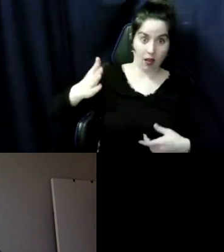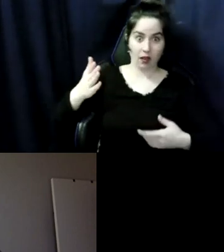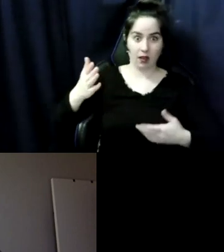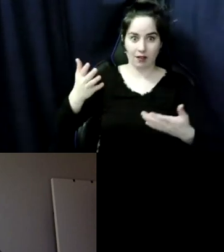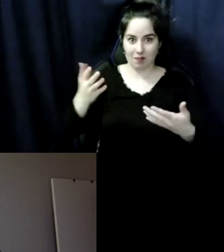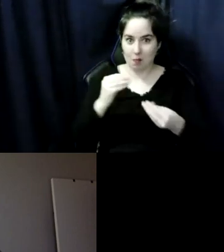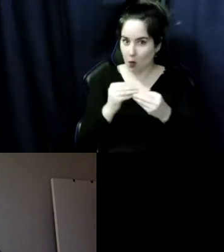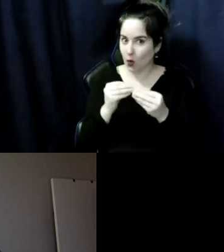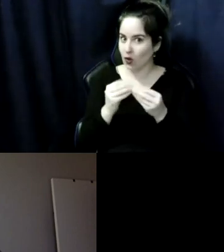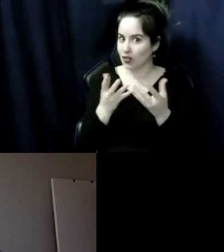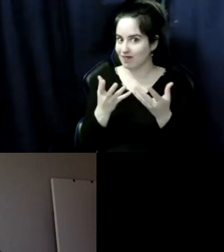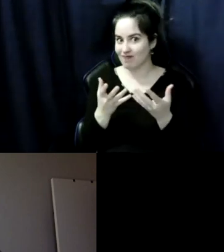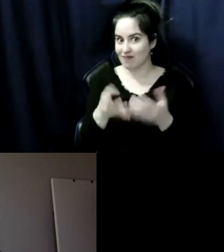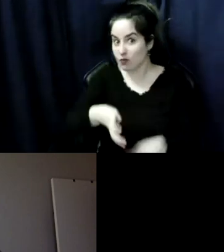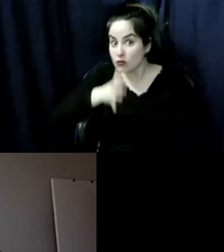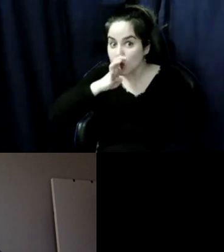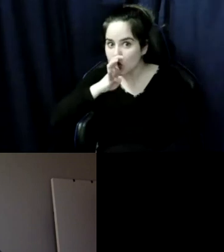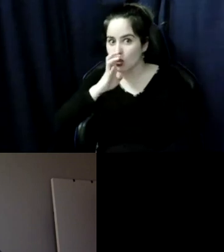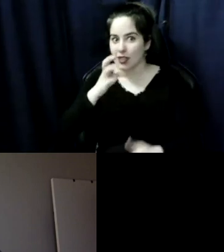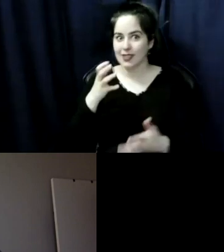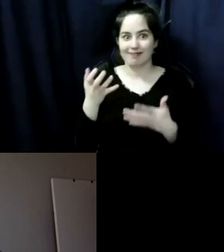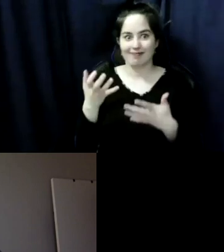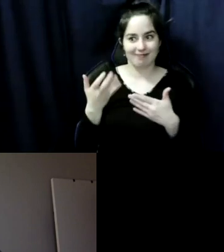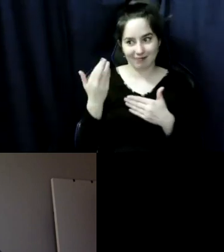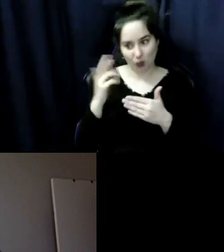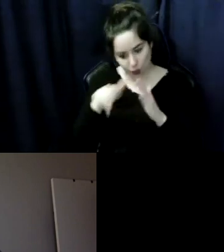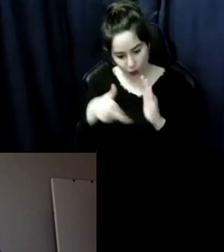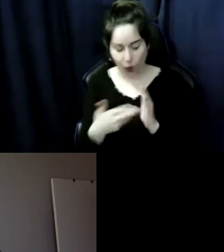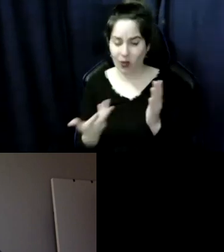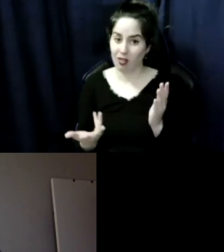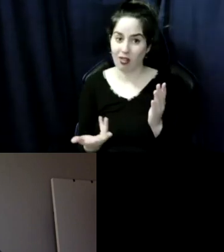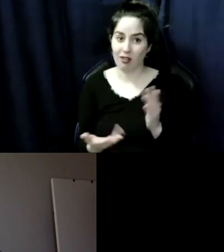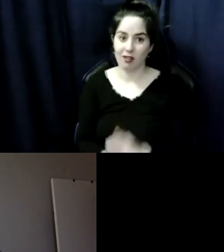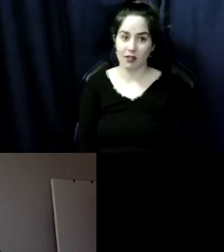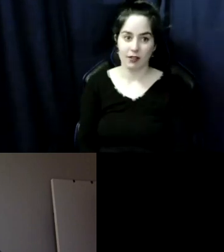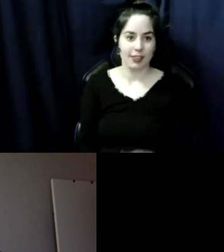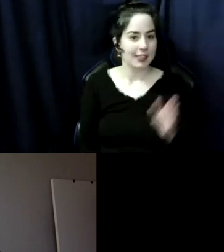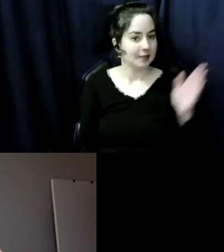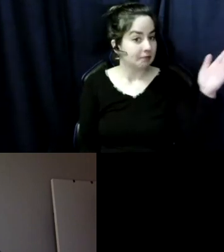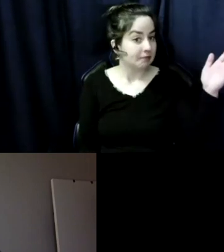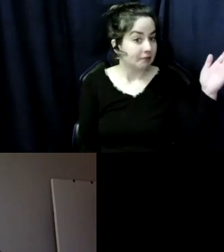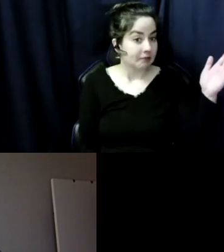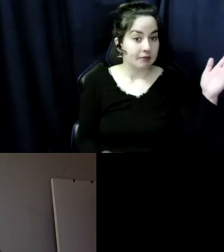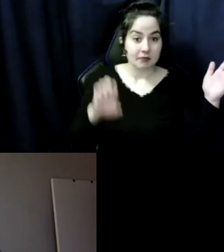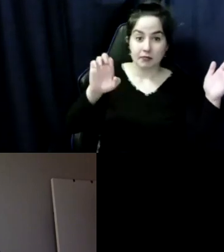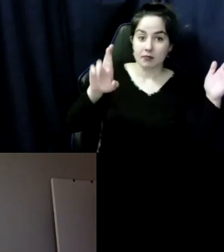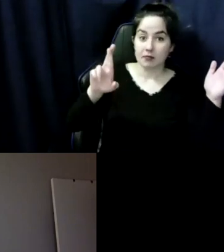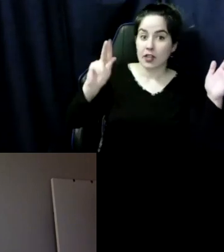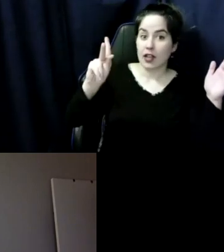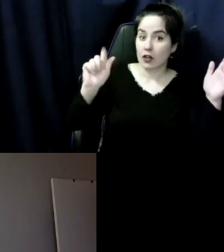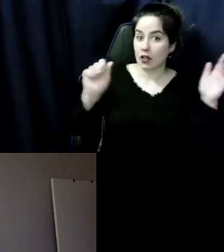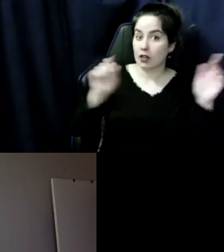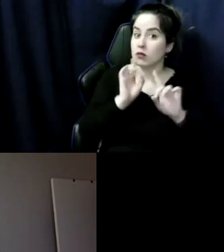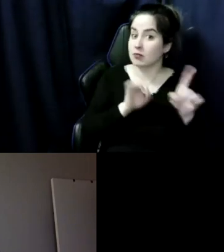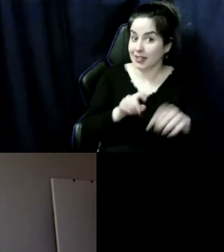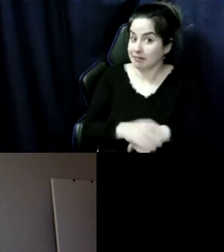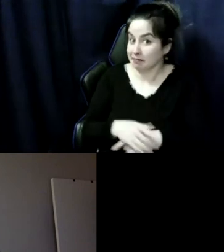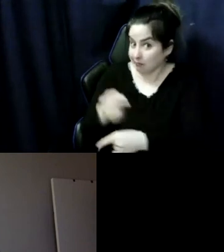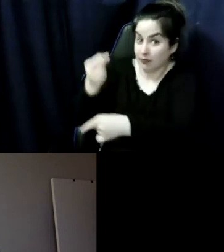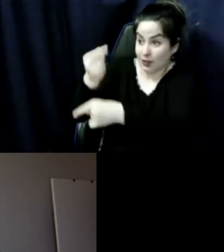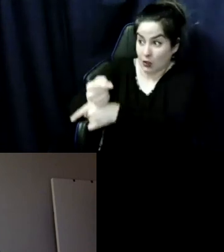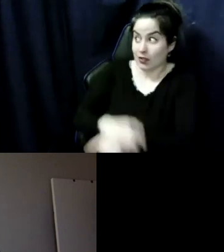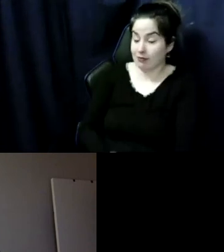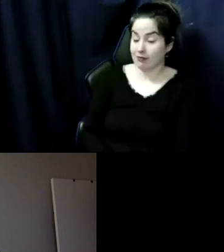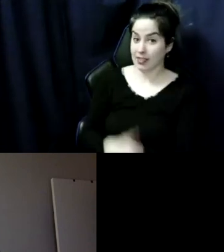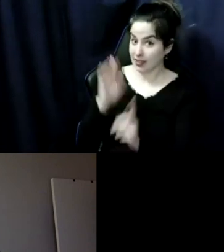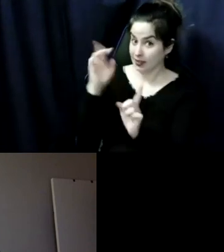concrete way. That's my only point. Yeah, I think you're right. It's such a weird time, because I think up until this year,